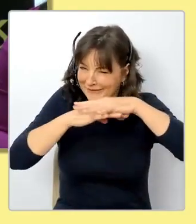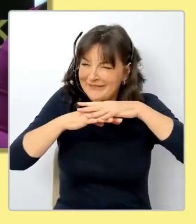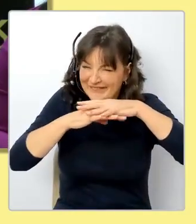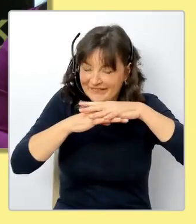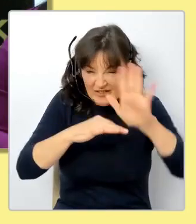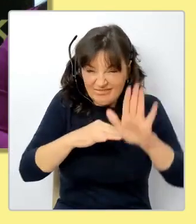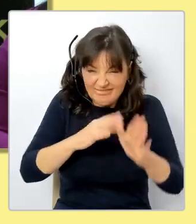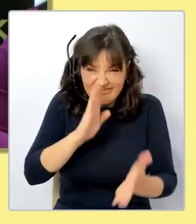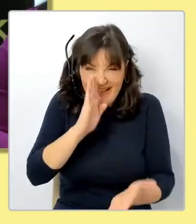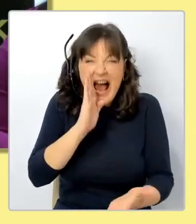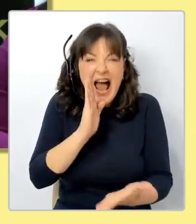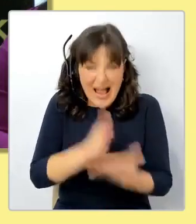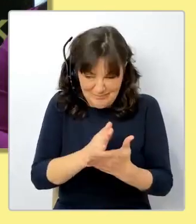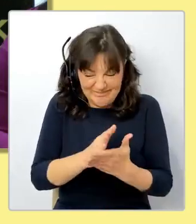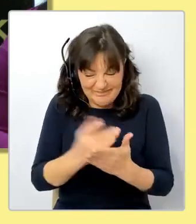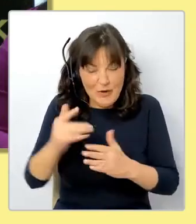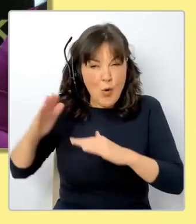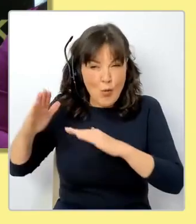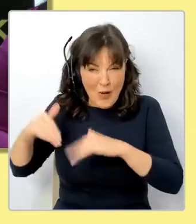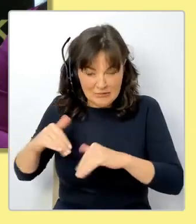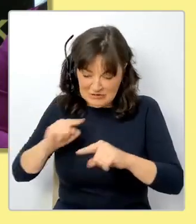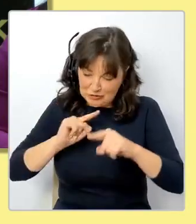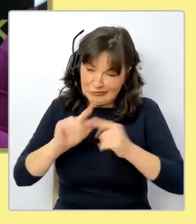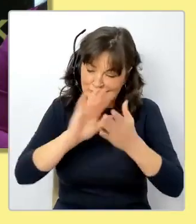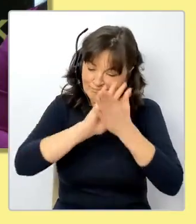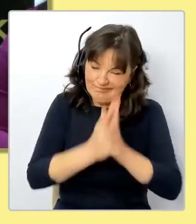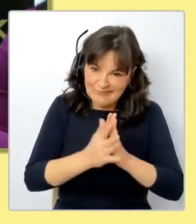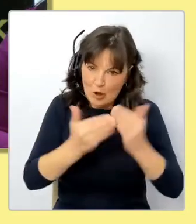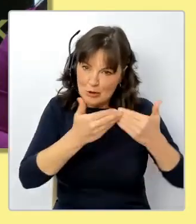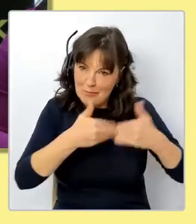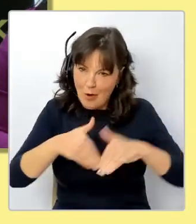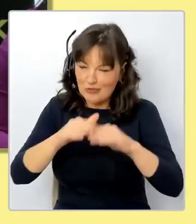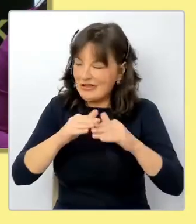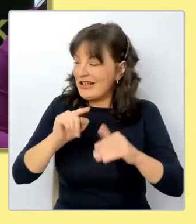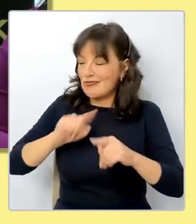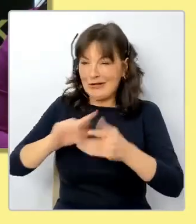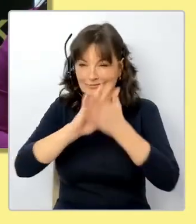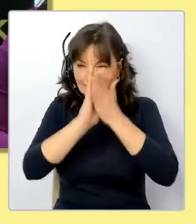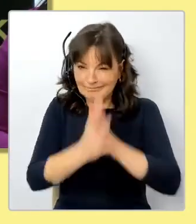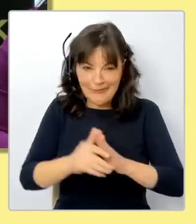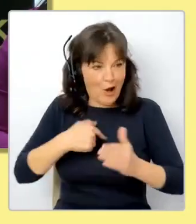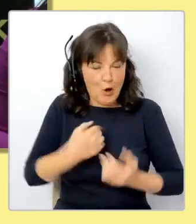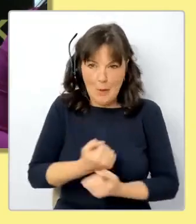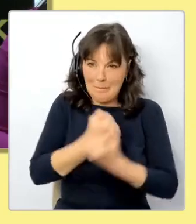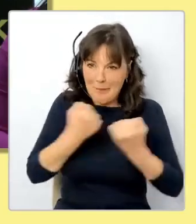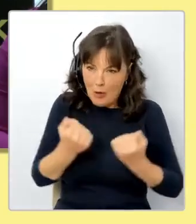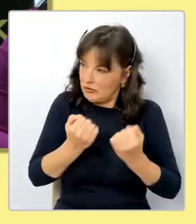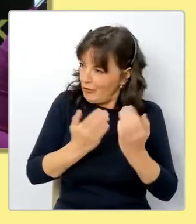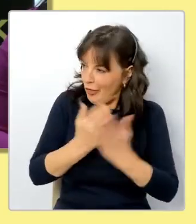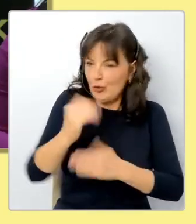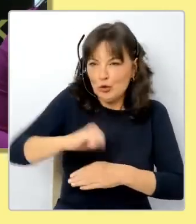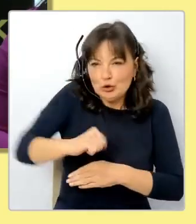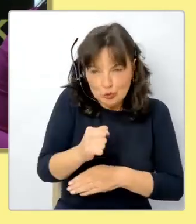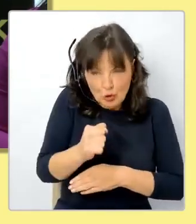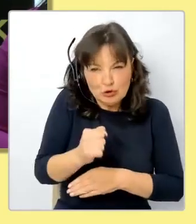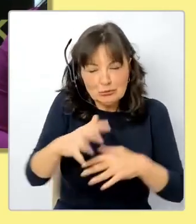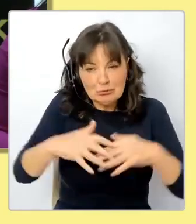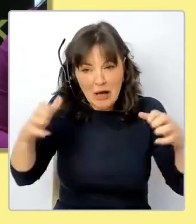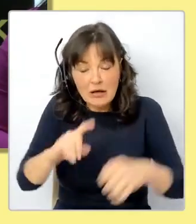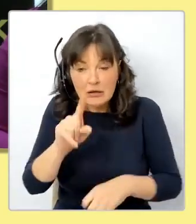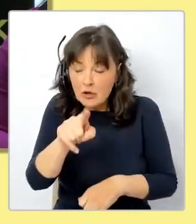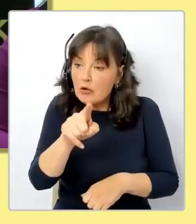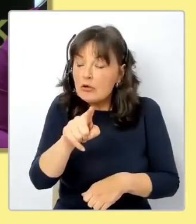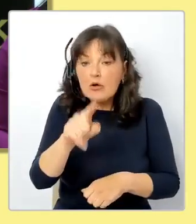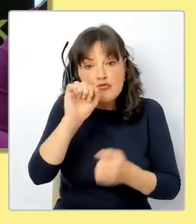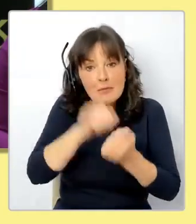our devolution. There is an attack on our democracy. There is an attack on our Scottish Parliament. And that Section 35 order, regardless of what you think